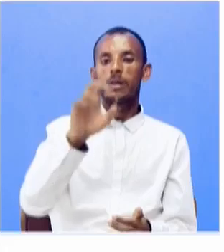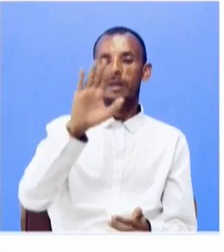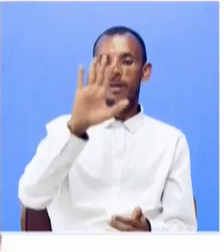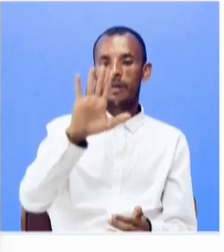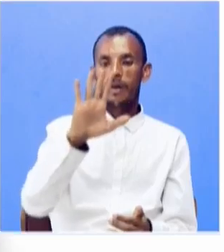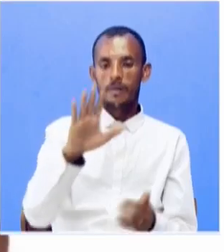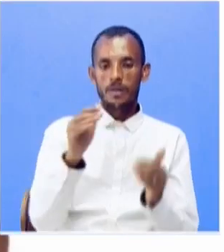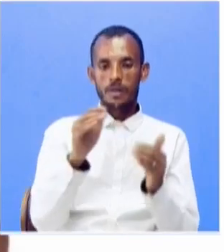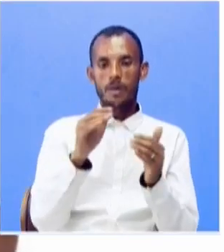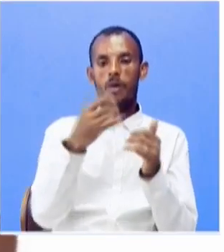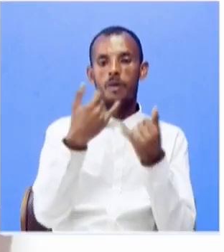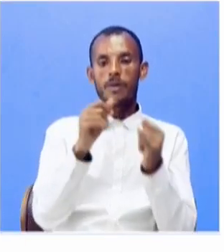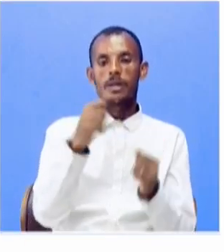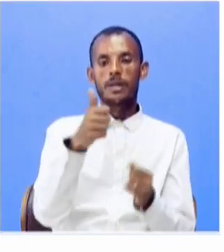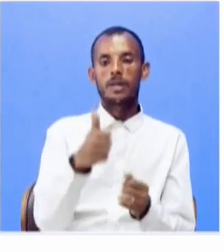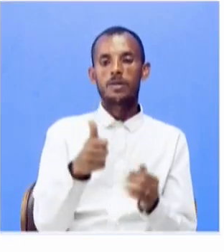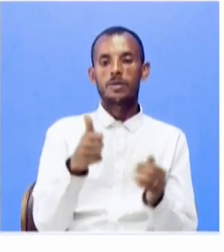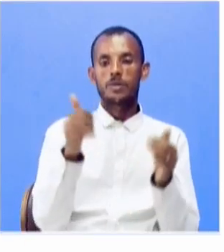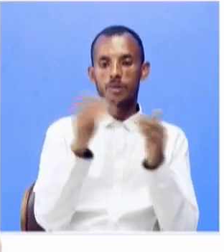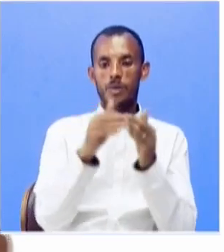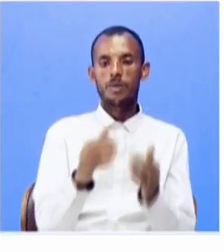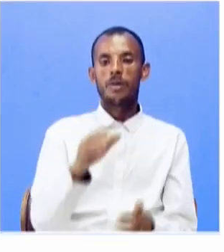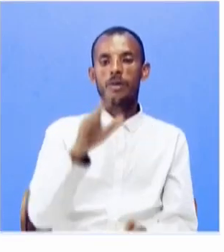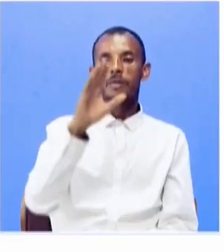us this